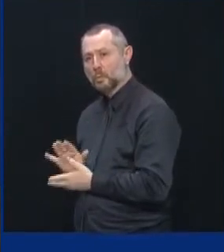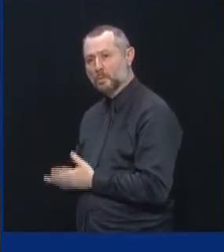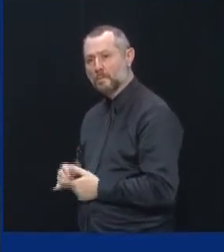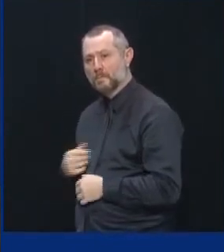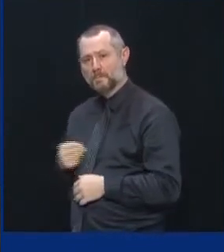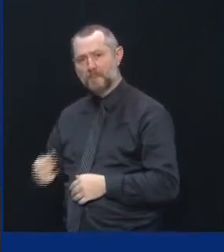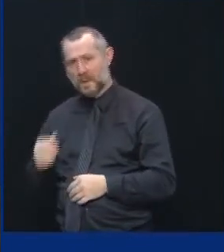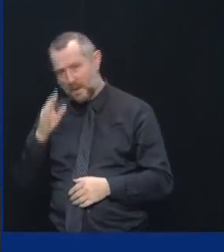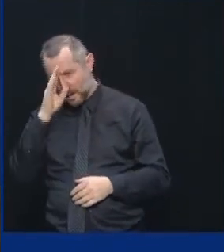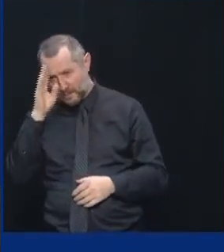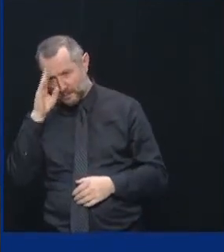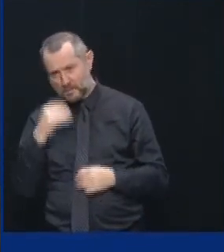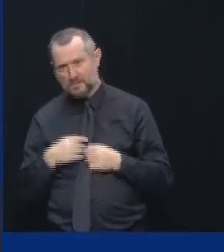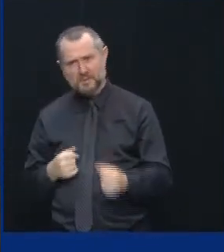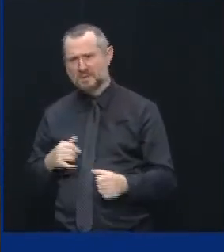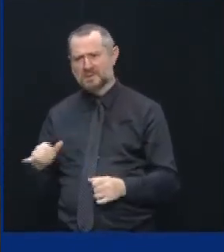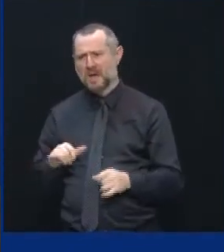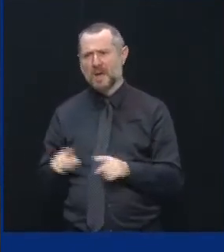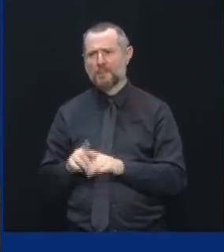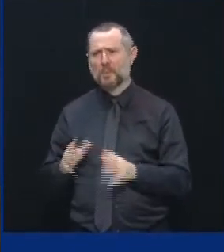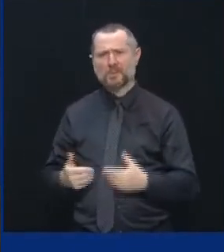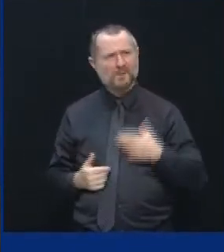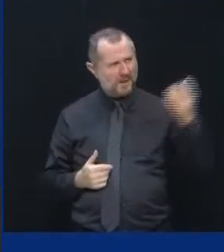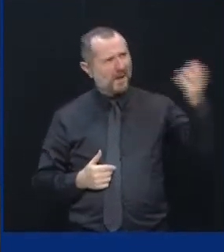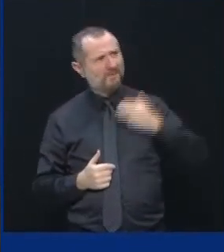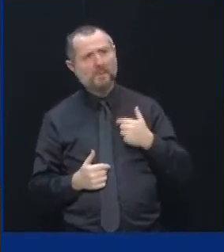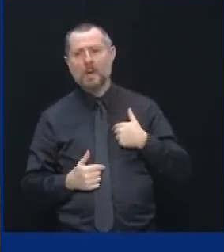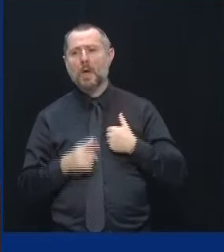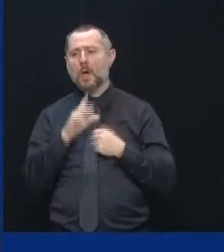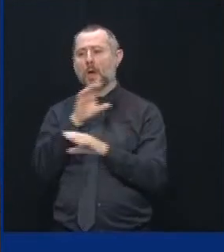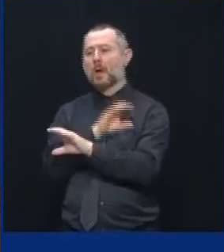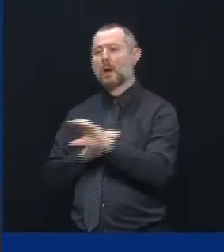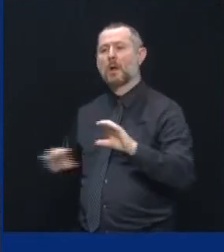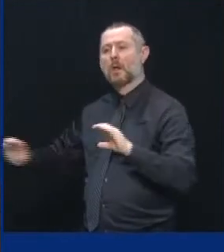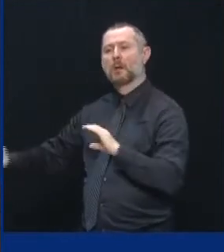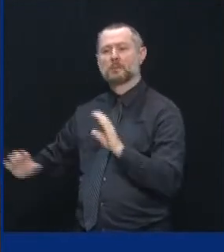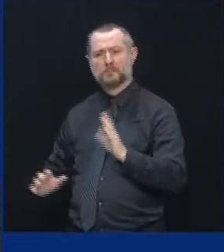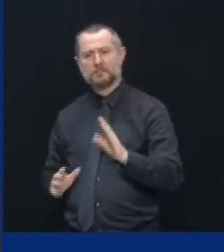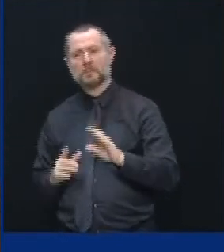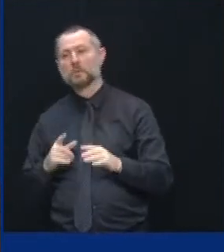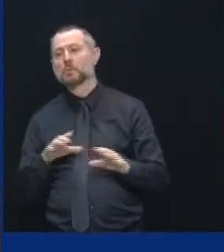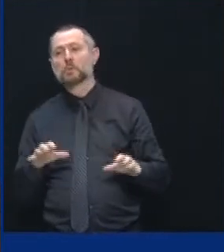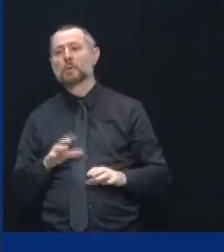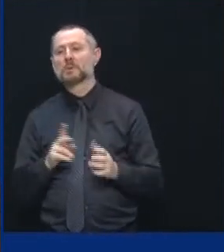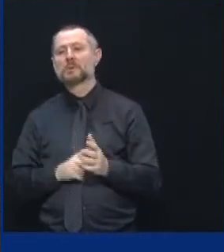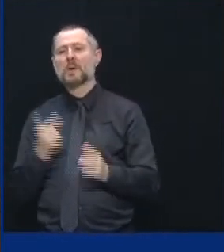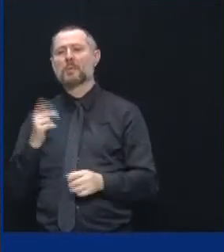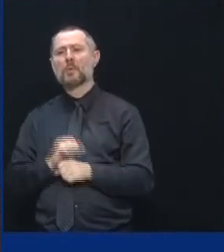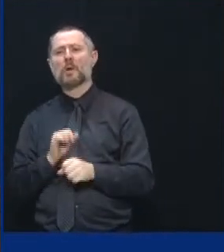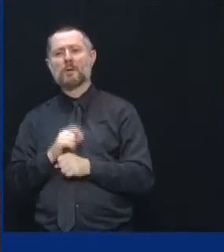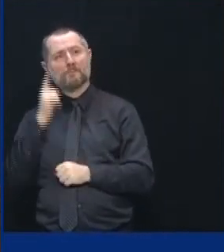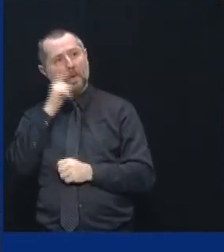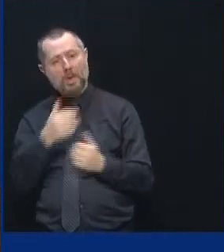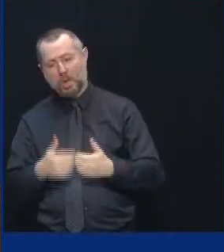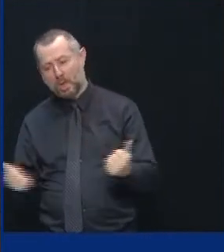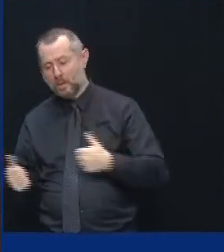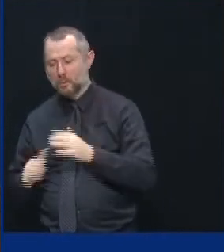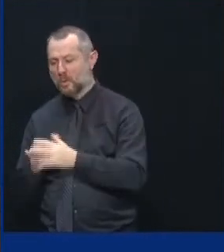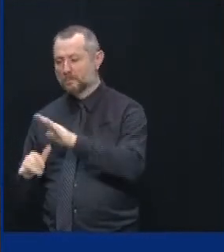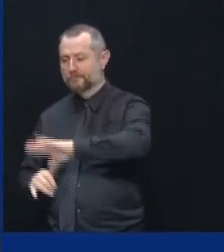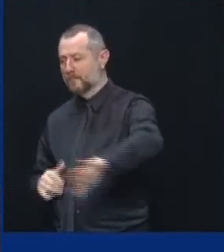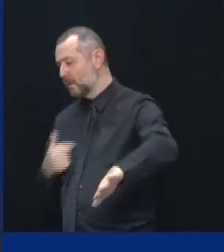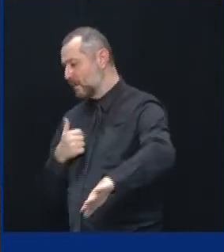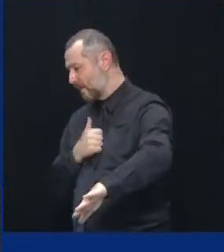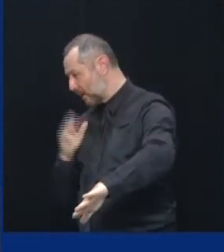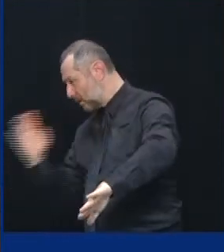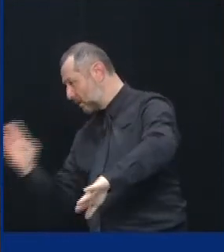same entities. In many ways, what the federal government is duplicative is doing is duplicative. But